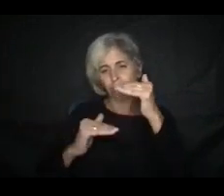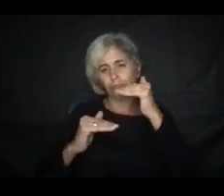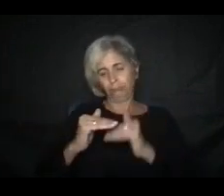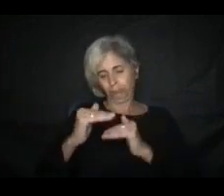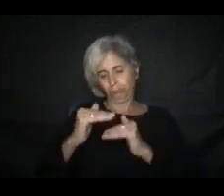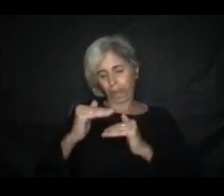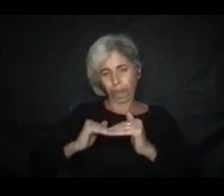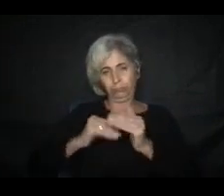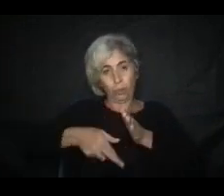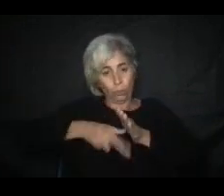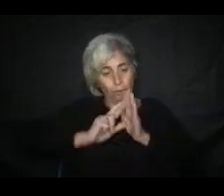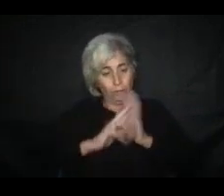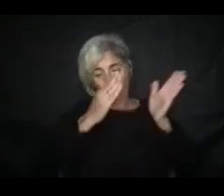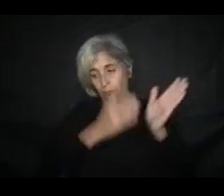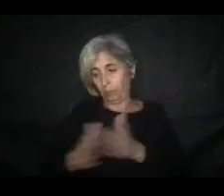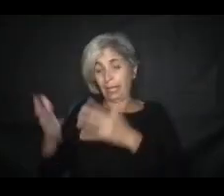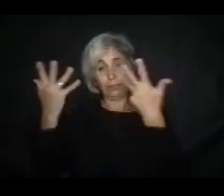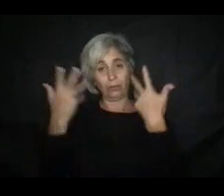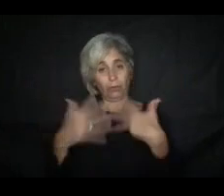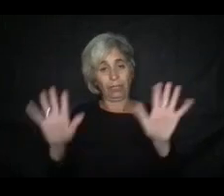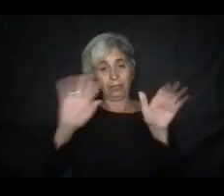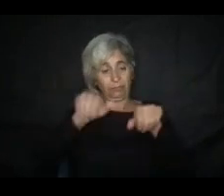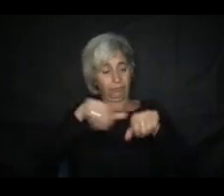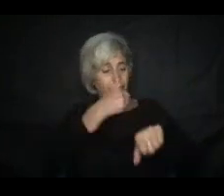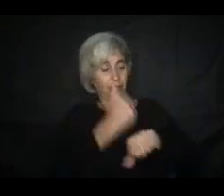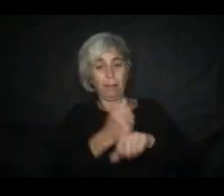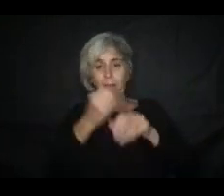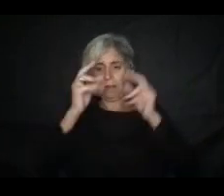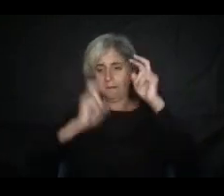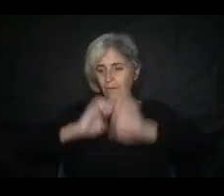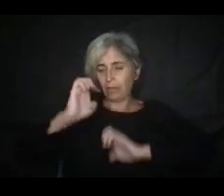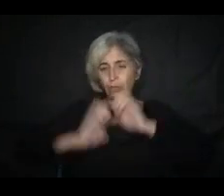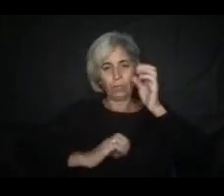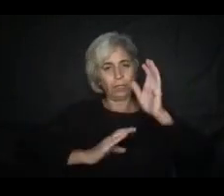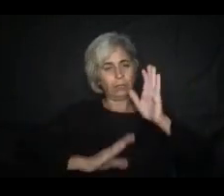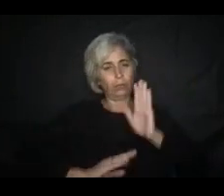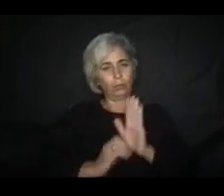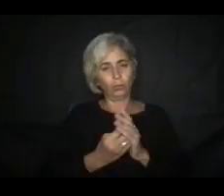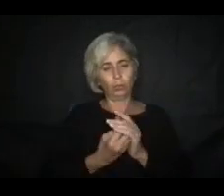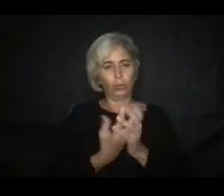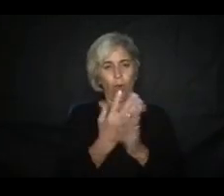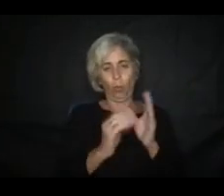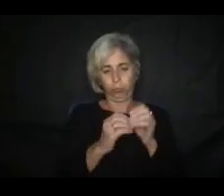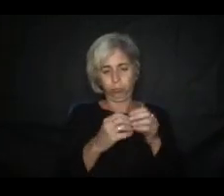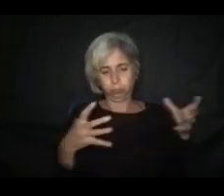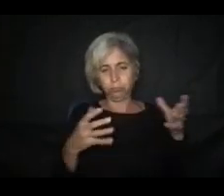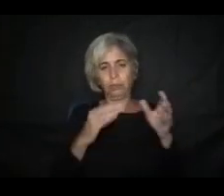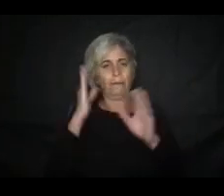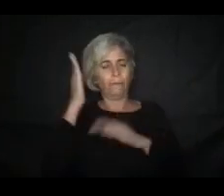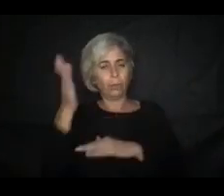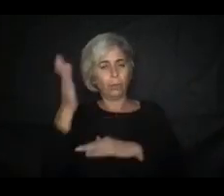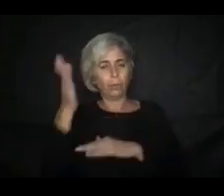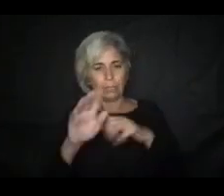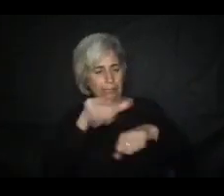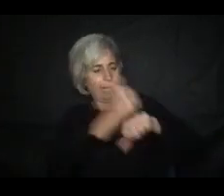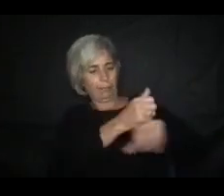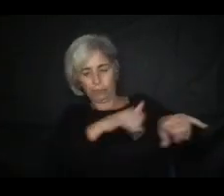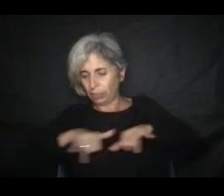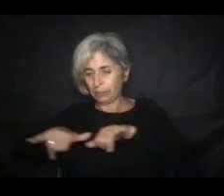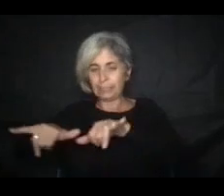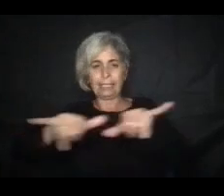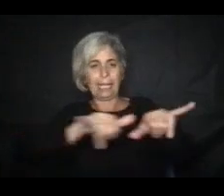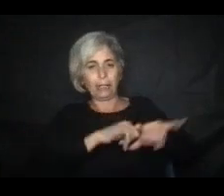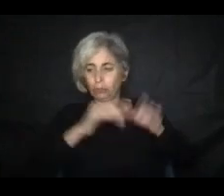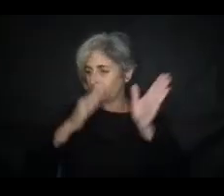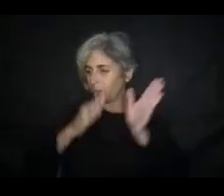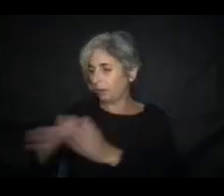review of existing plans, and evaluation of the growth that's in the future, and establishment of standards to basically plan